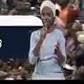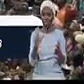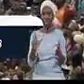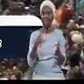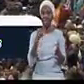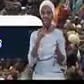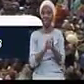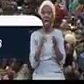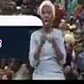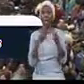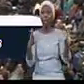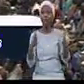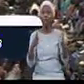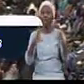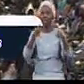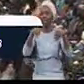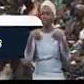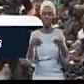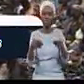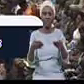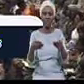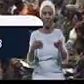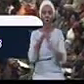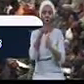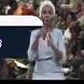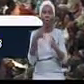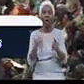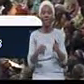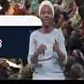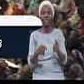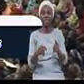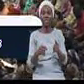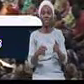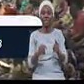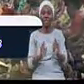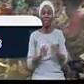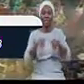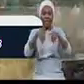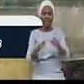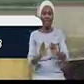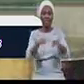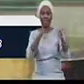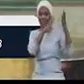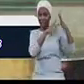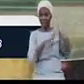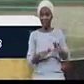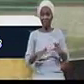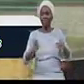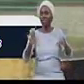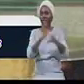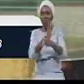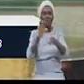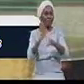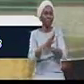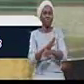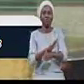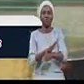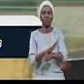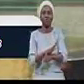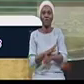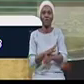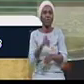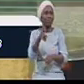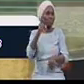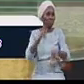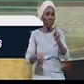provision. When the rivers are overflowing, you cannot remain dry. You will not remain weary. Look